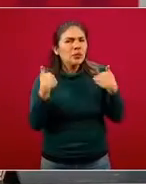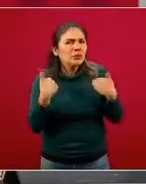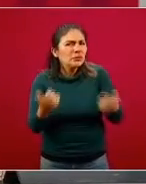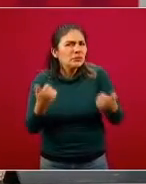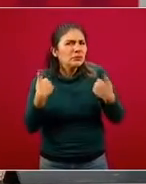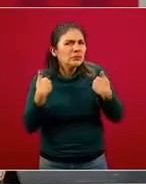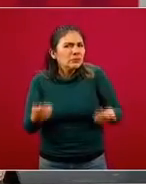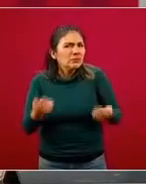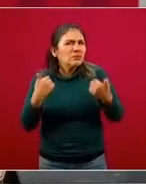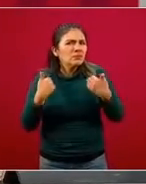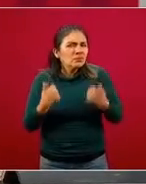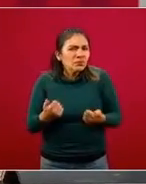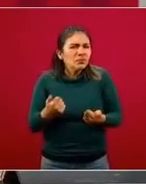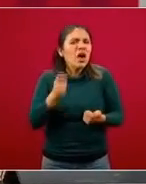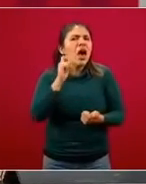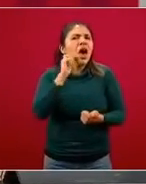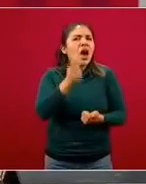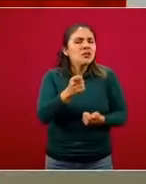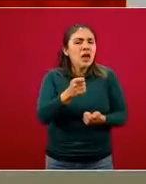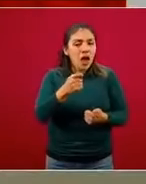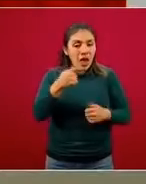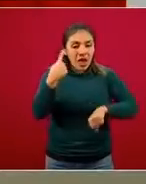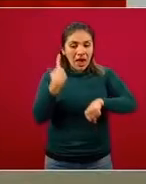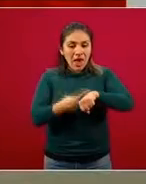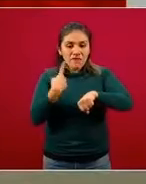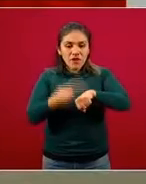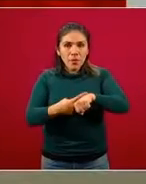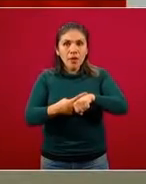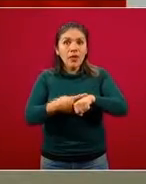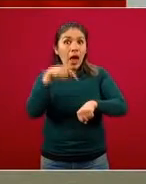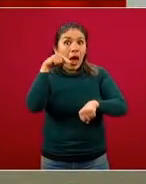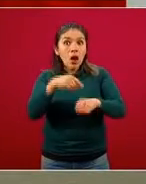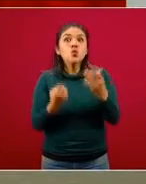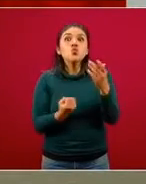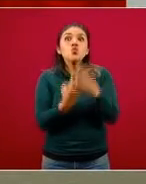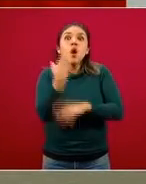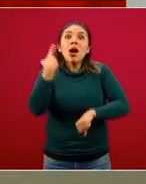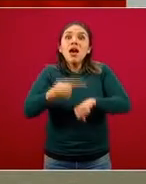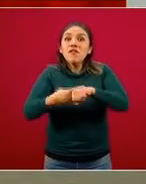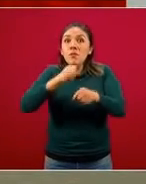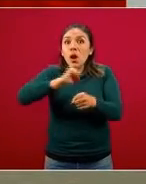Those people are of special interest for us to understand the